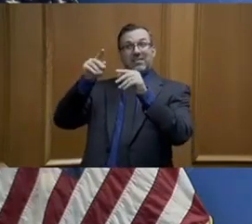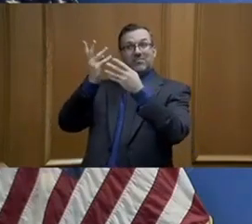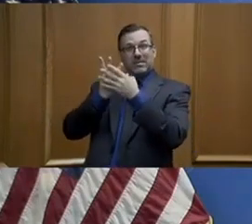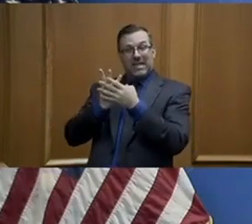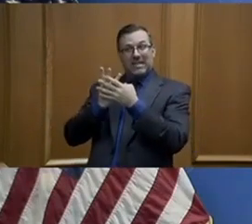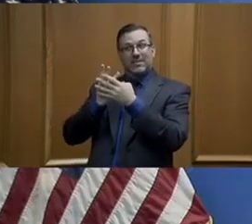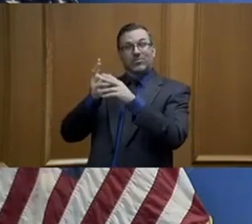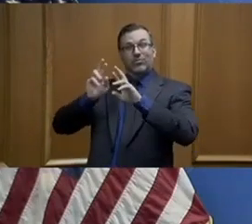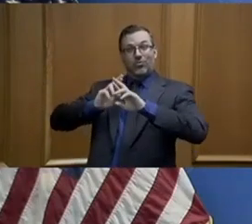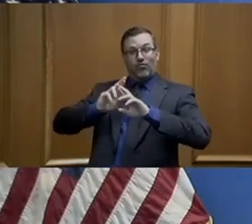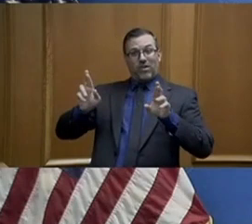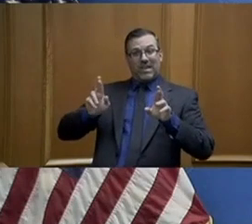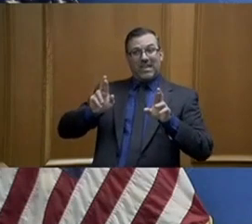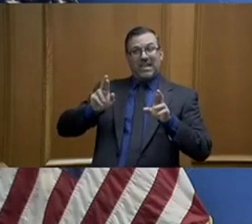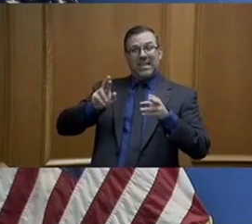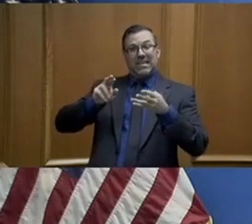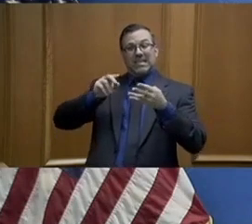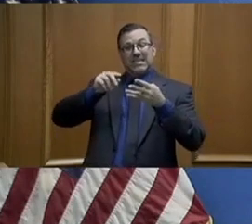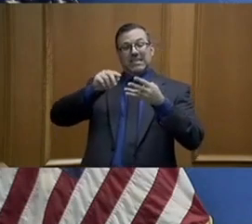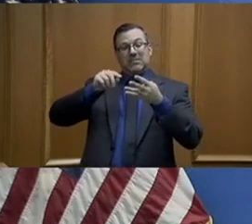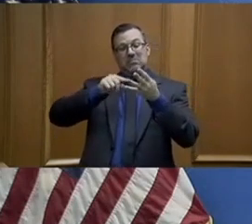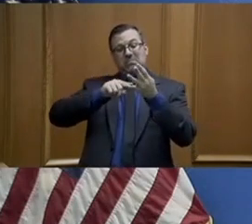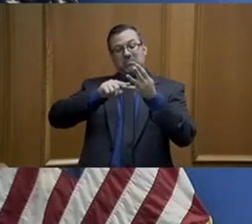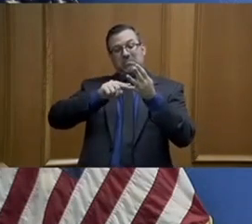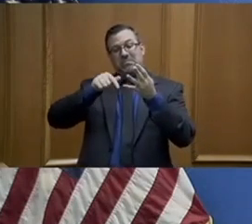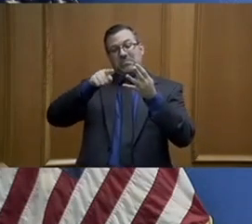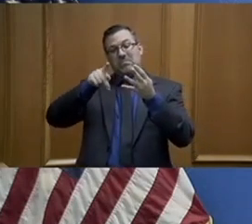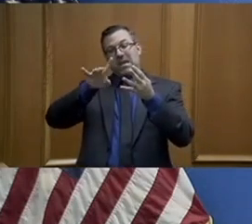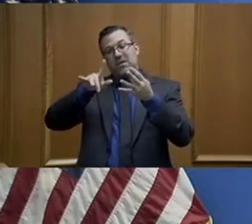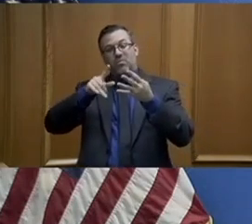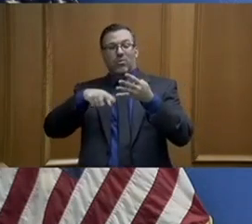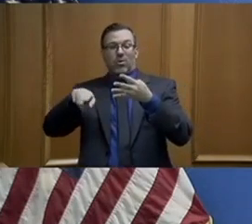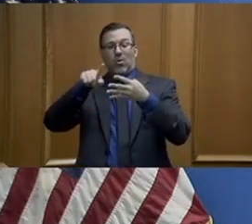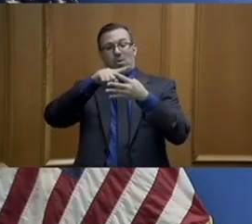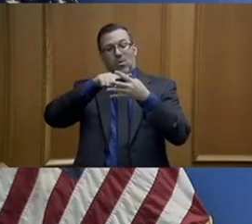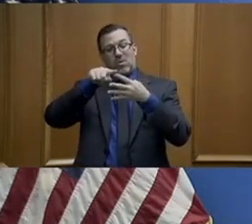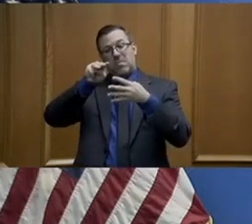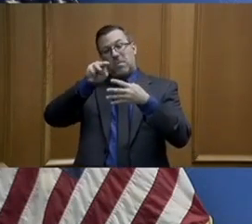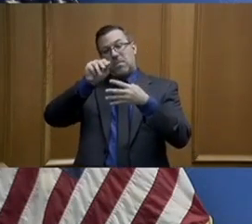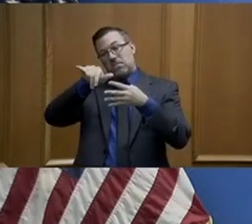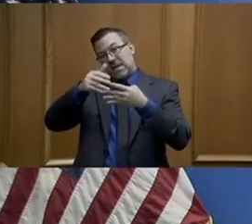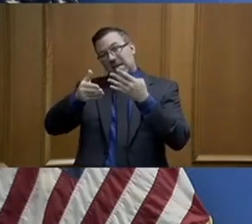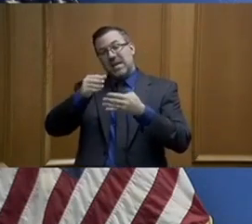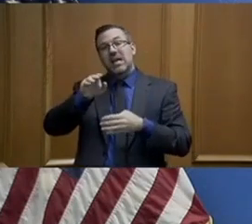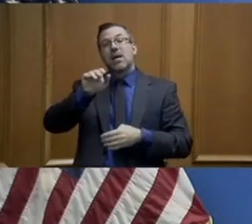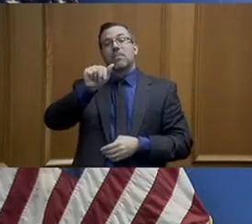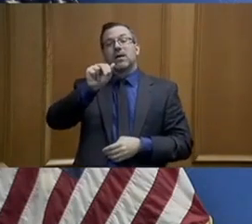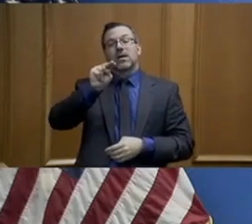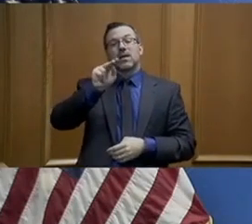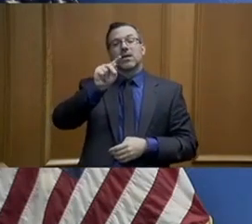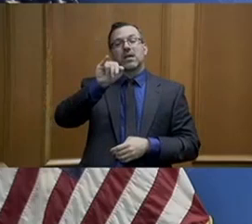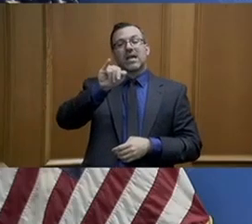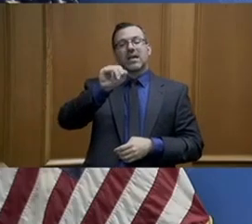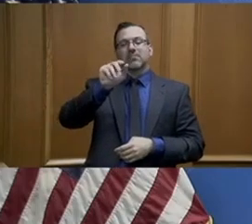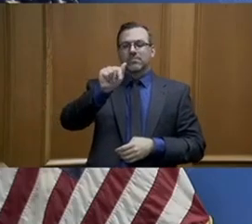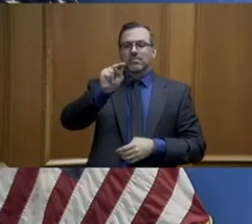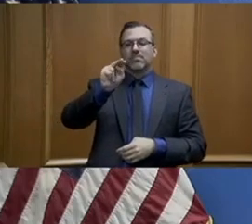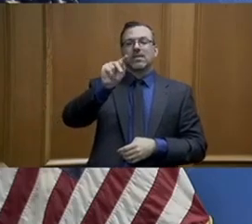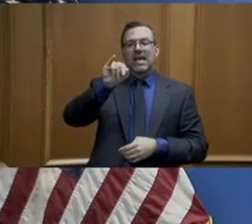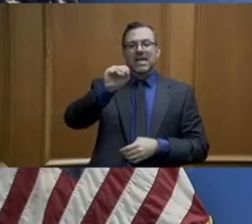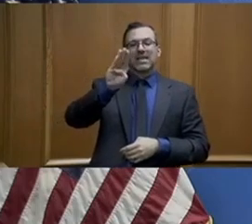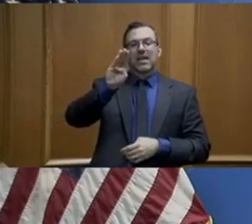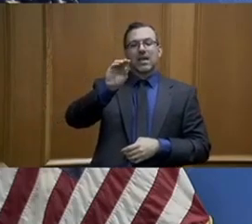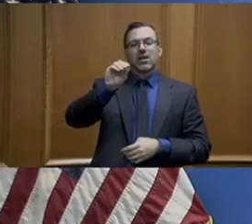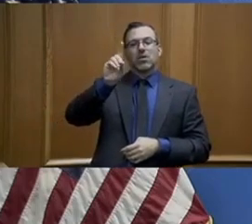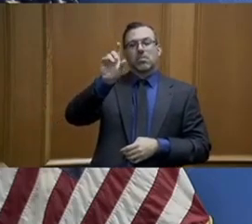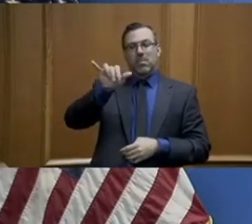this month or the beginning of May. But I just do want to warn people that the antibody tests on the market right now that are in production are